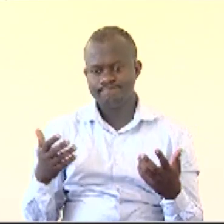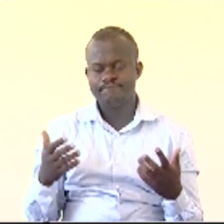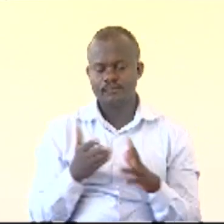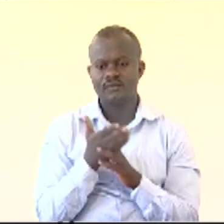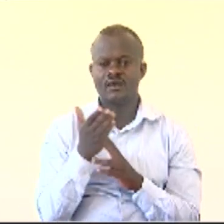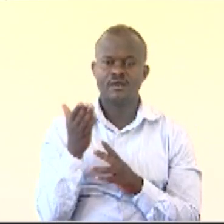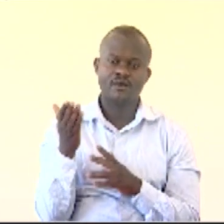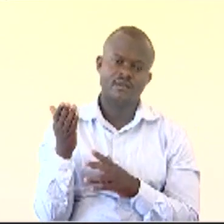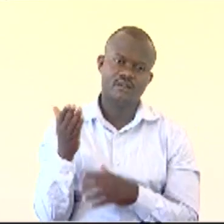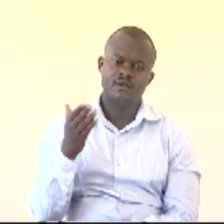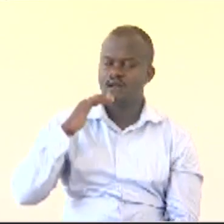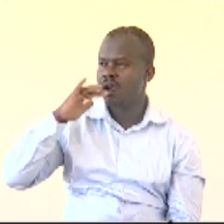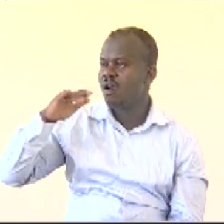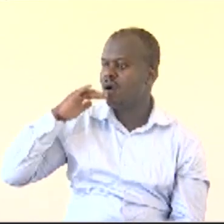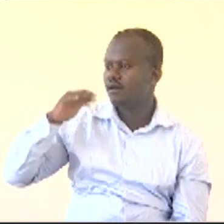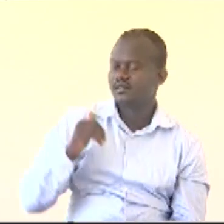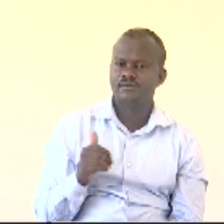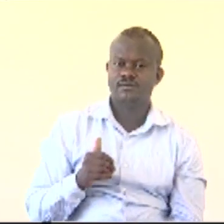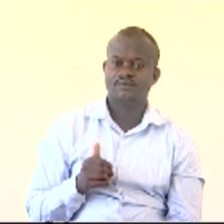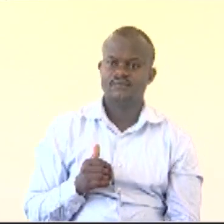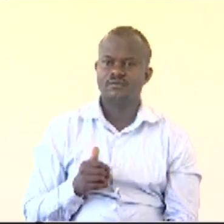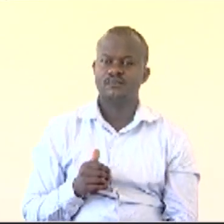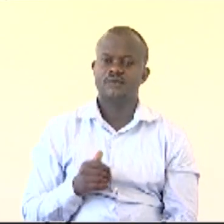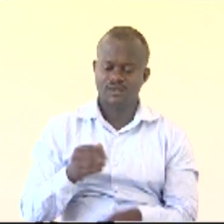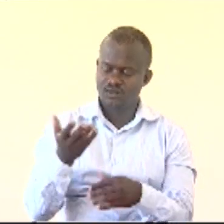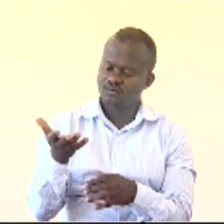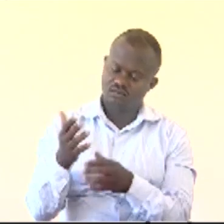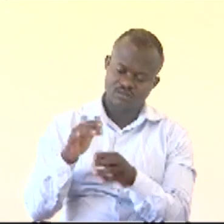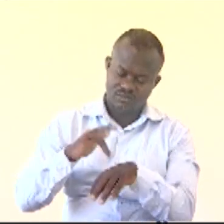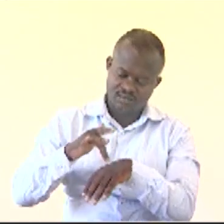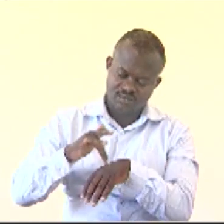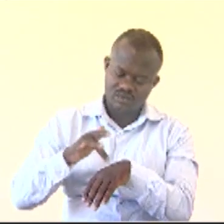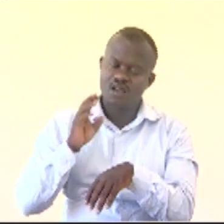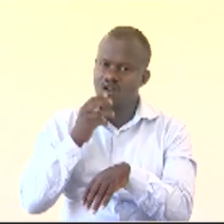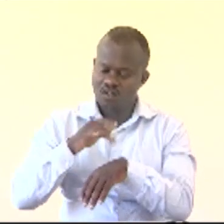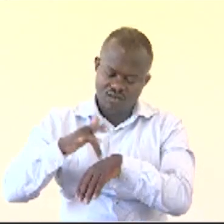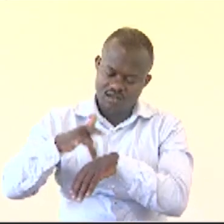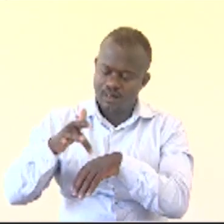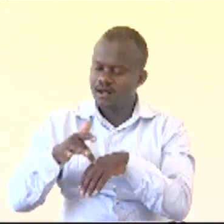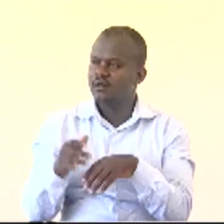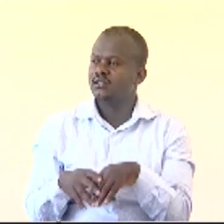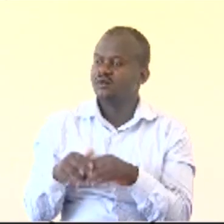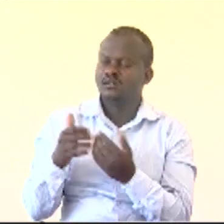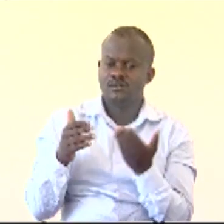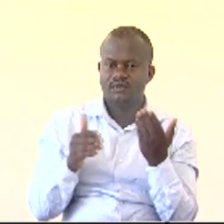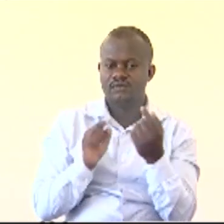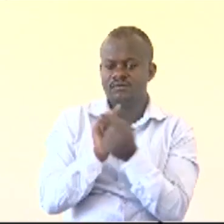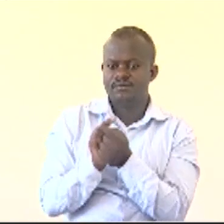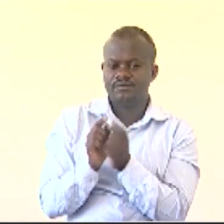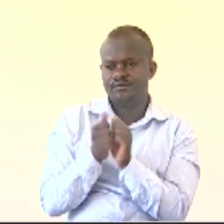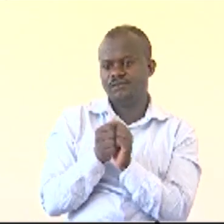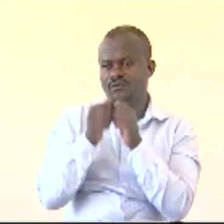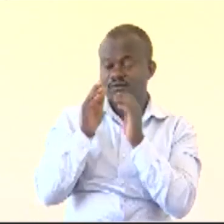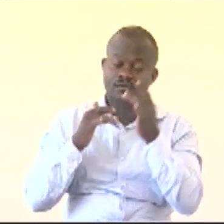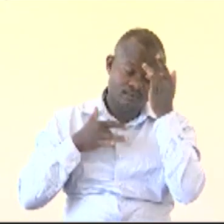through broken skin or mucous membrane, if you are able to be in contact with the broken